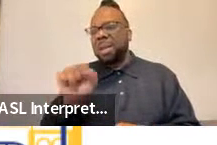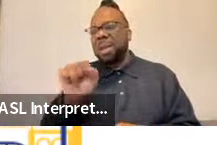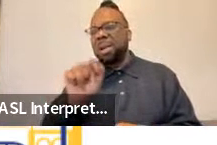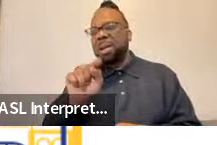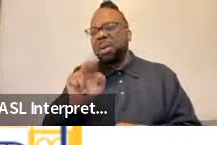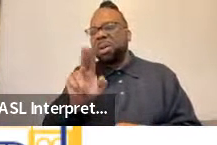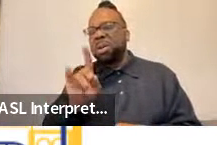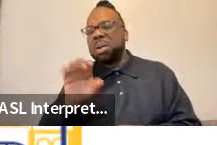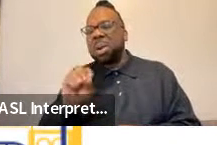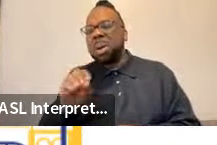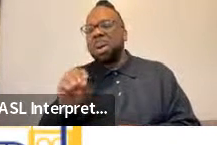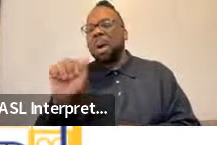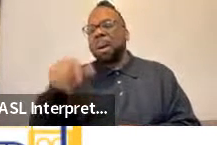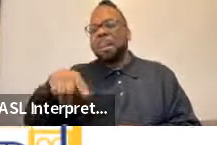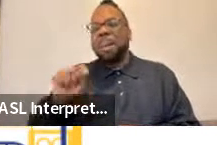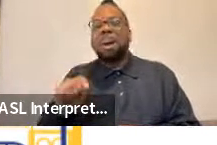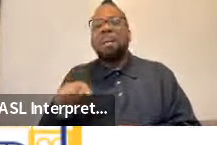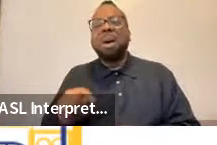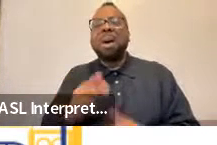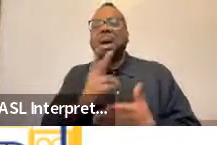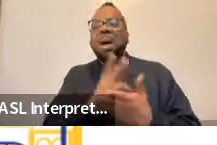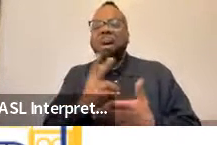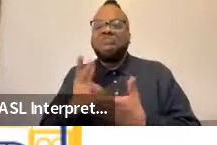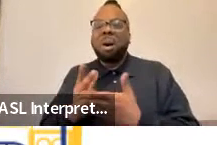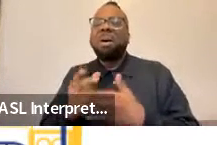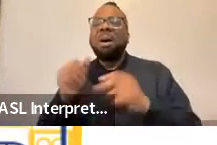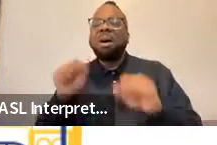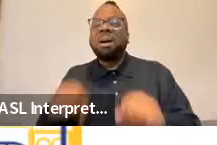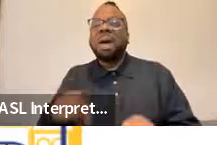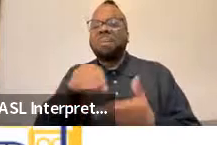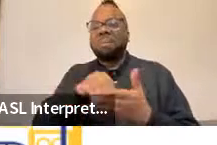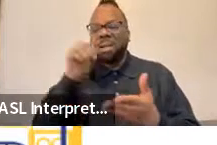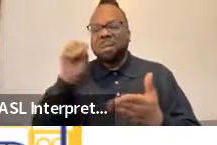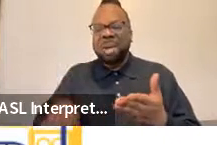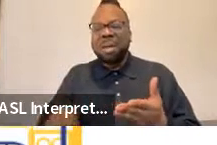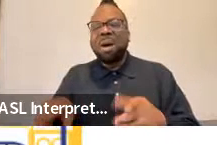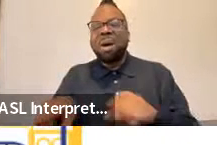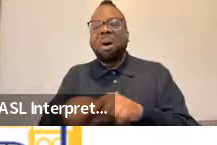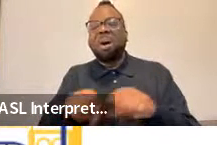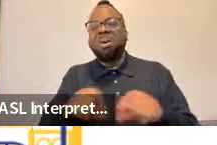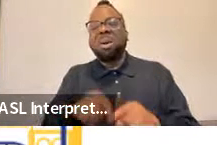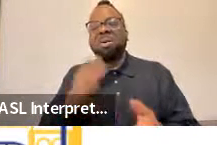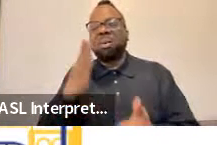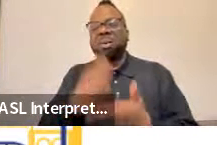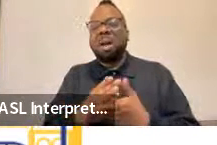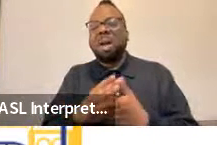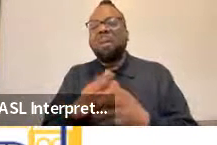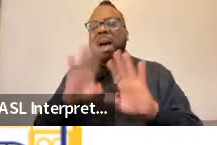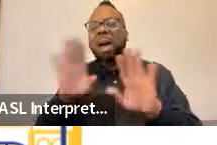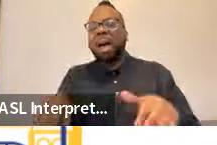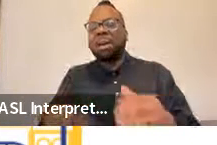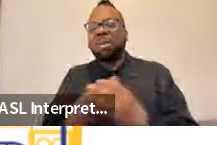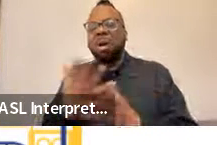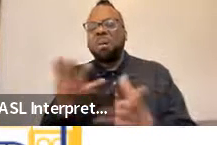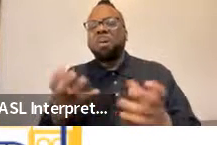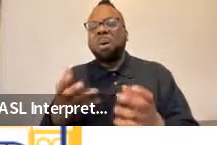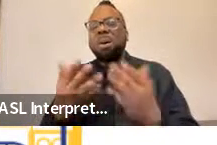very expensive and is an obstacle to housing growth, especially affordable housing. We want to prioritize housing over parking